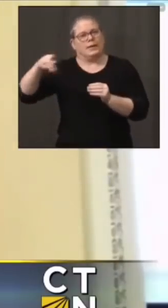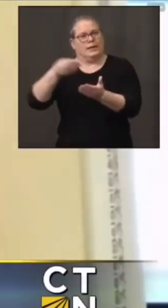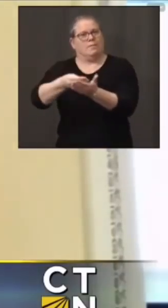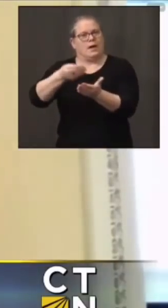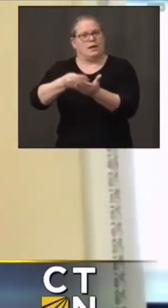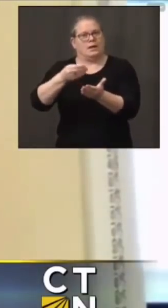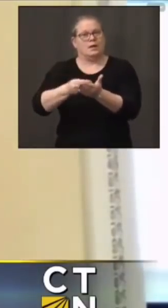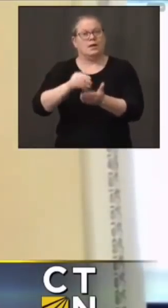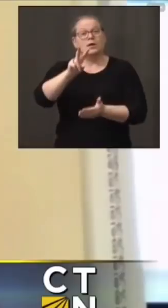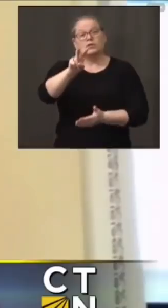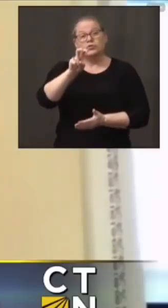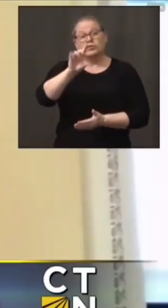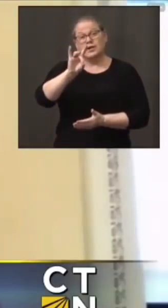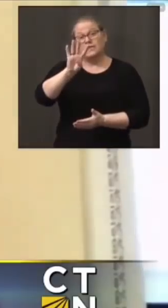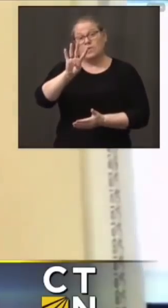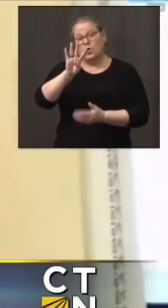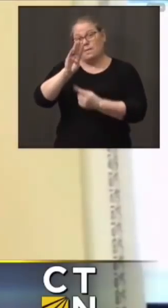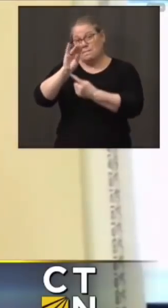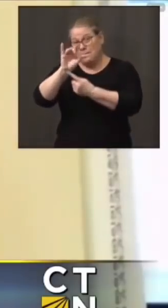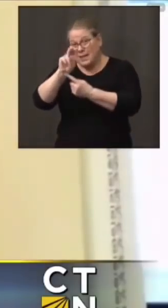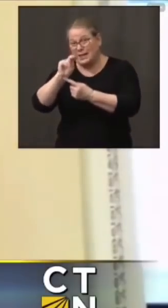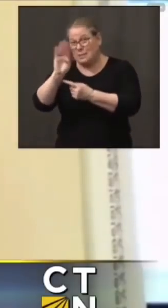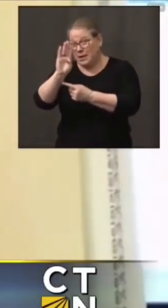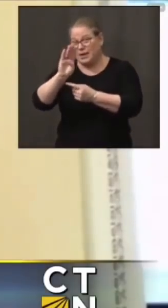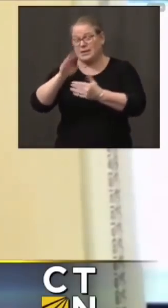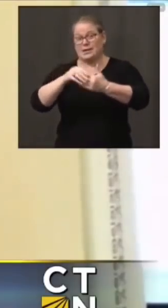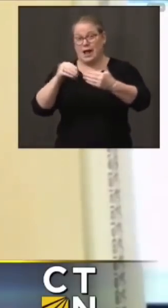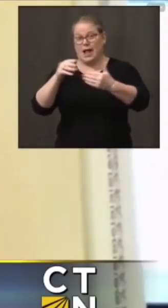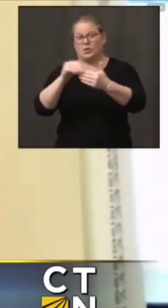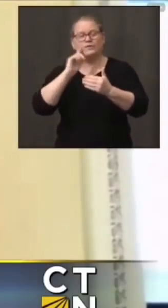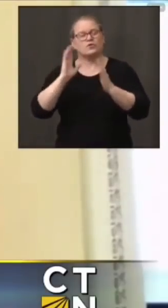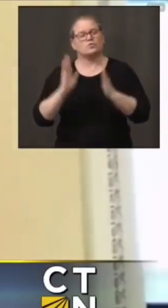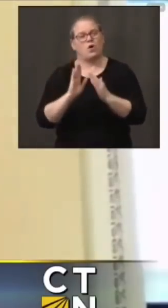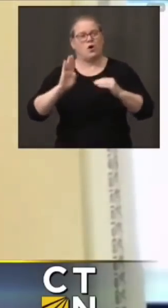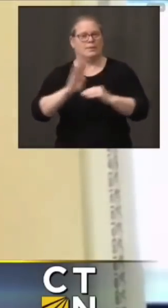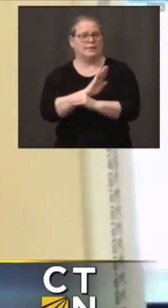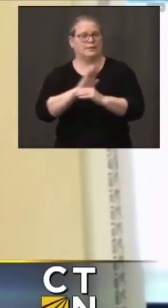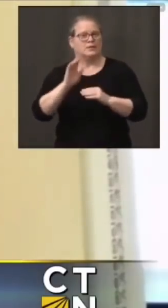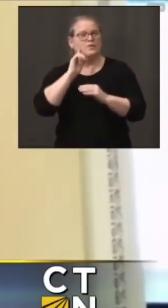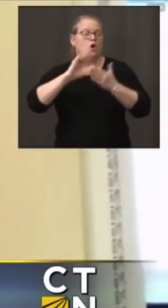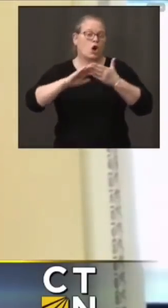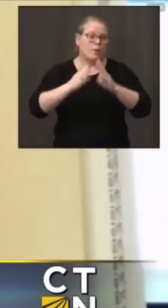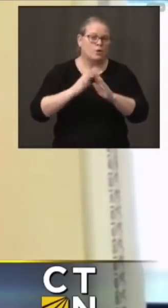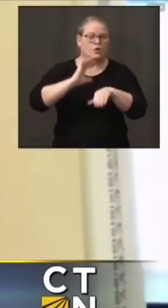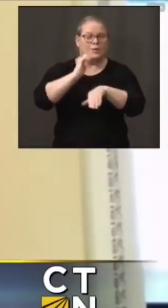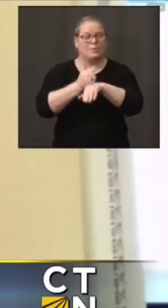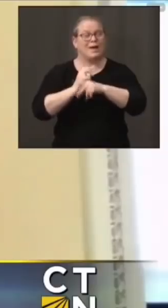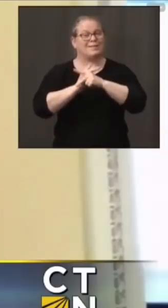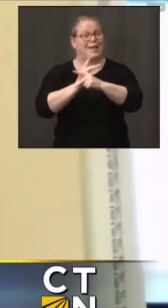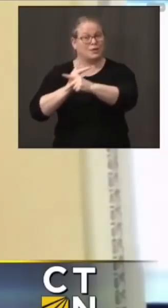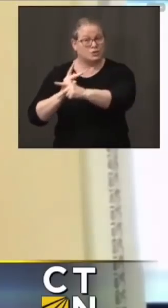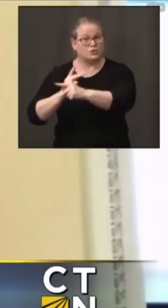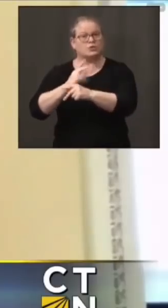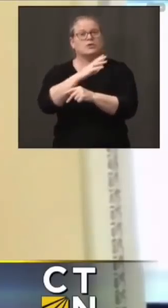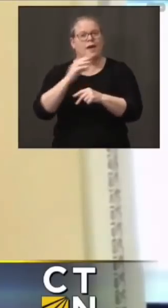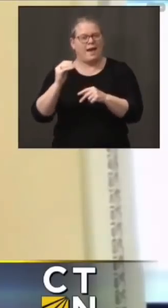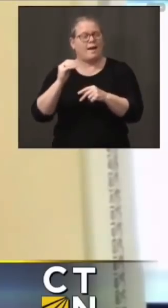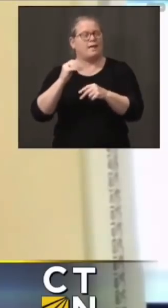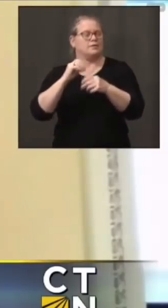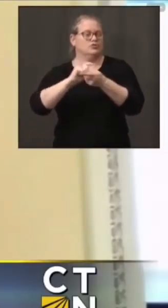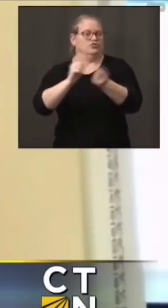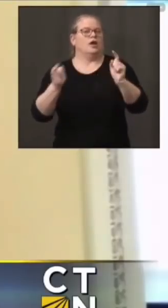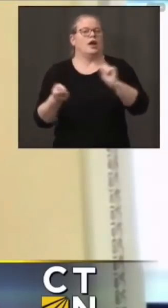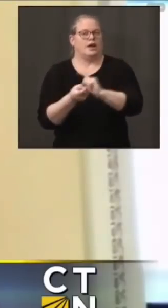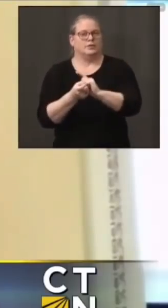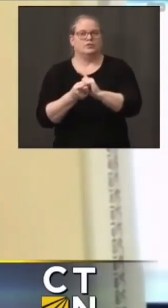$284 billion for very small businesses using community-based lenders and makes changes to support